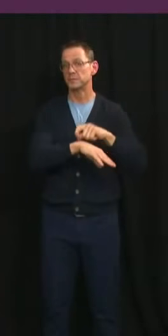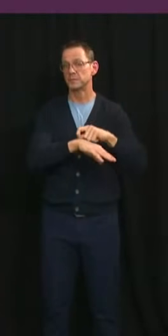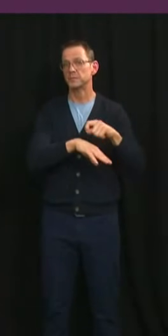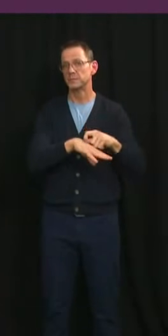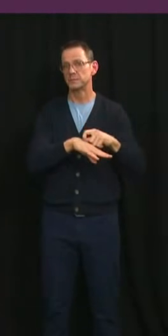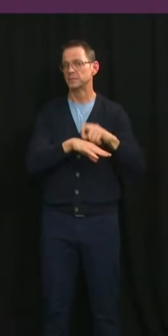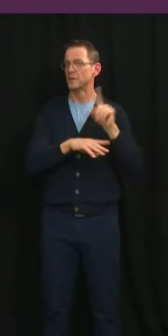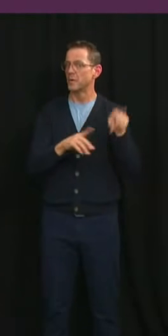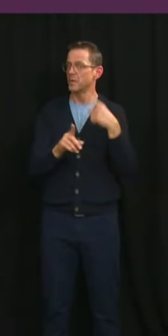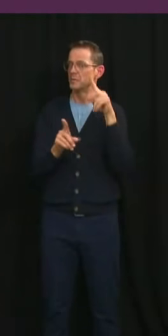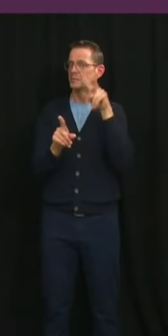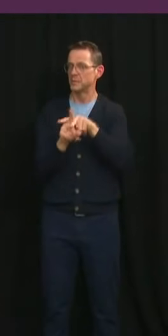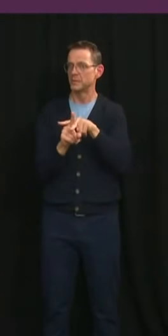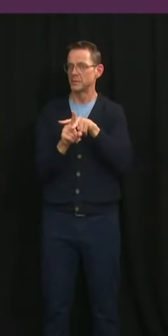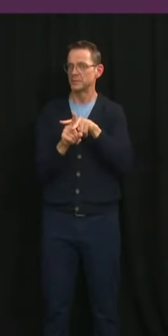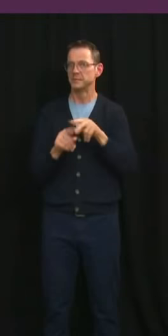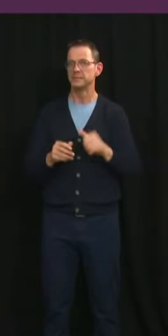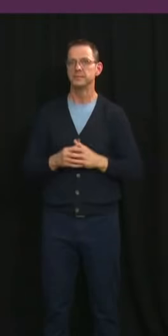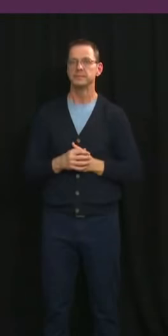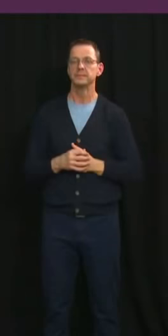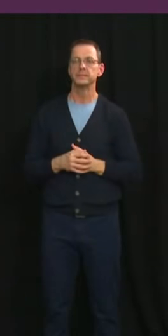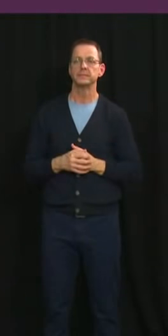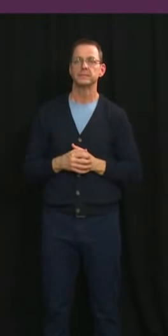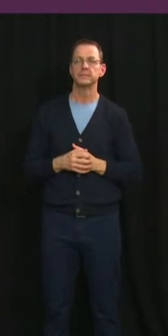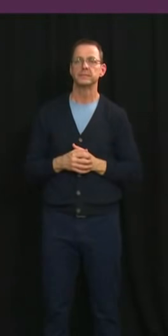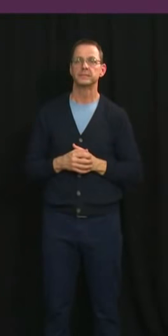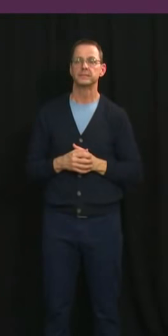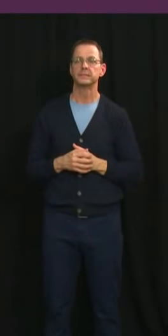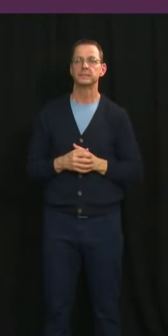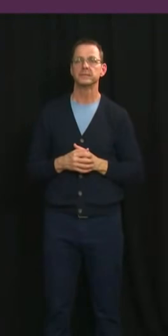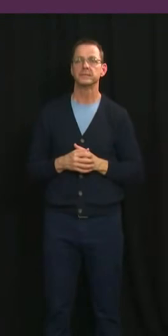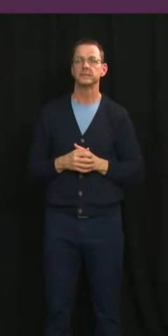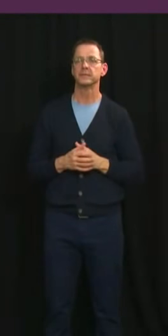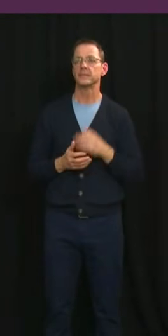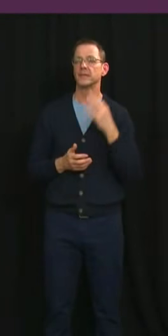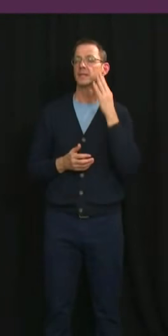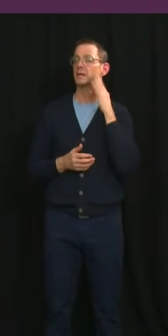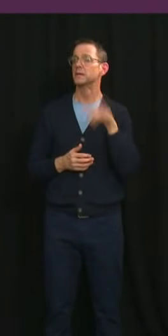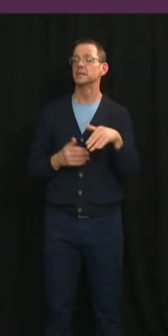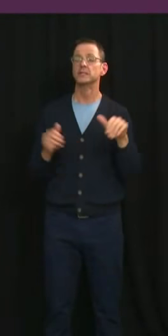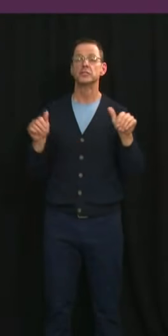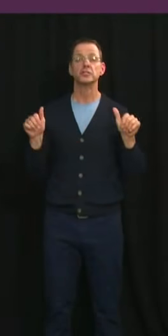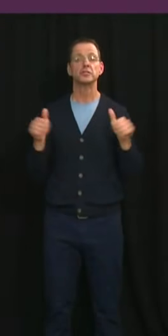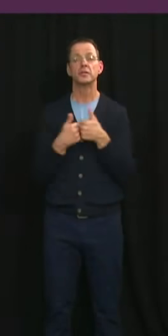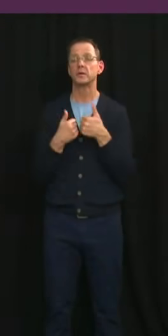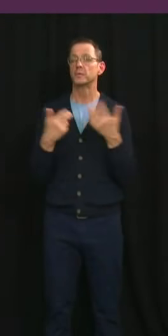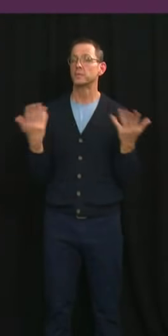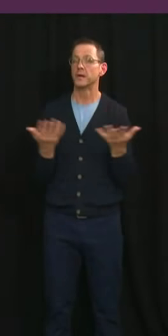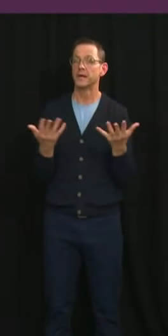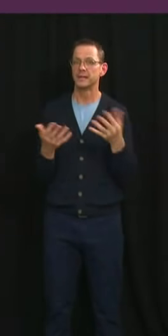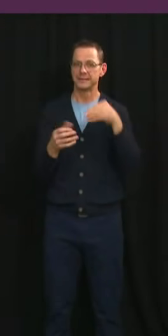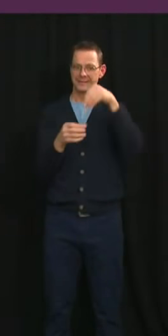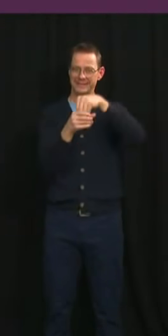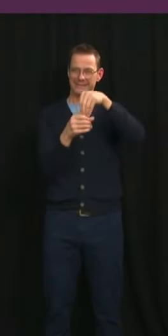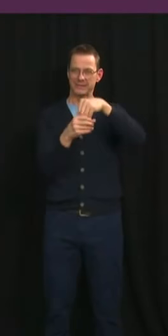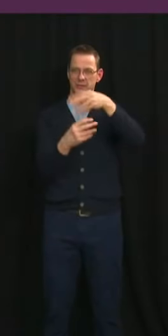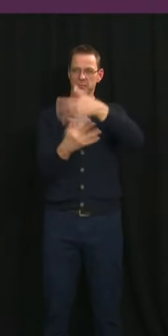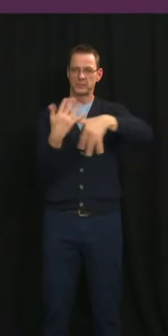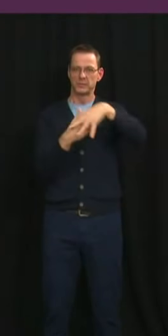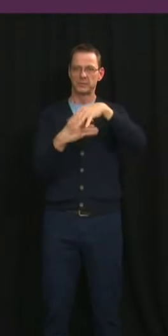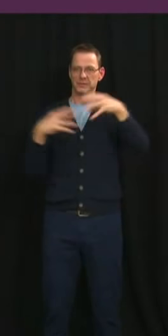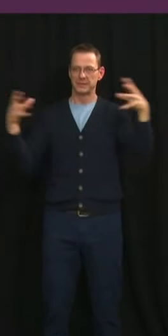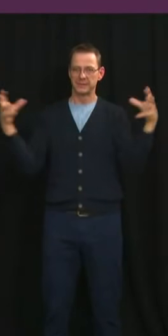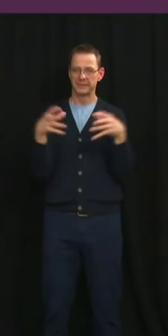social gatherings. This has been, and it continues to be, a critical measure because we know that these settings are a